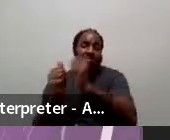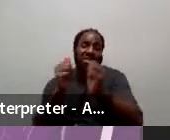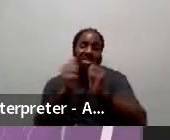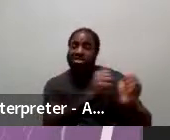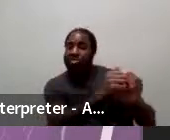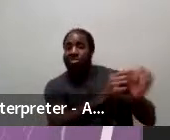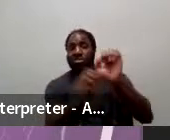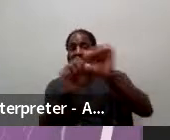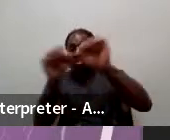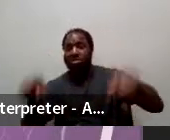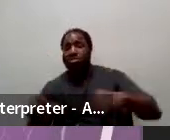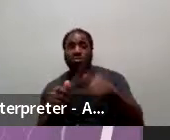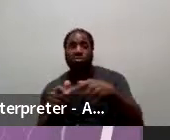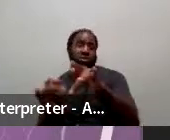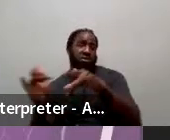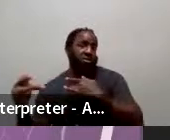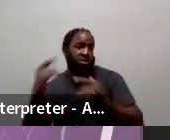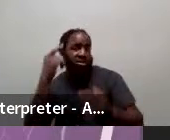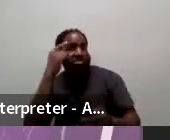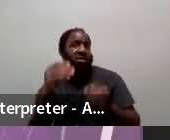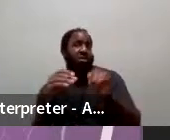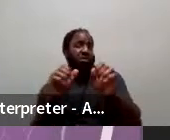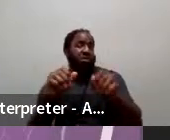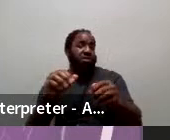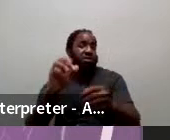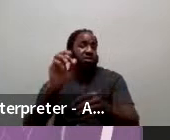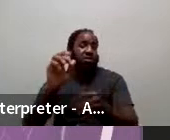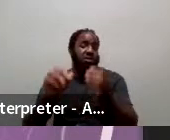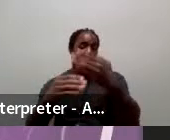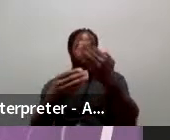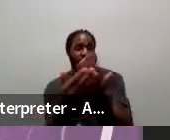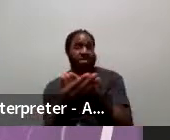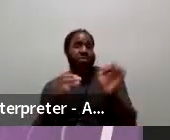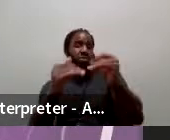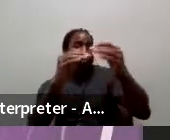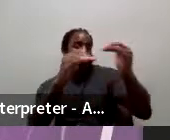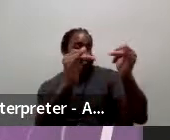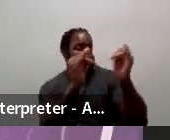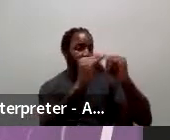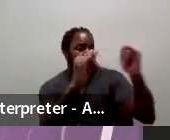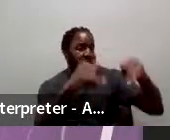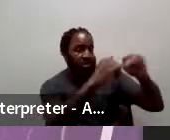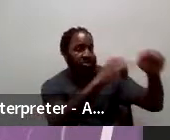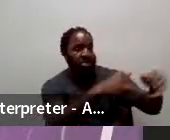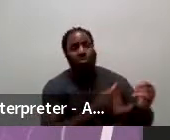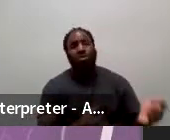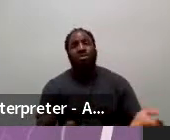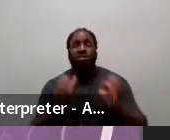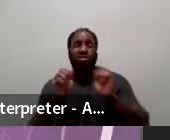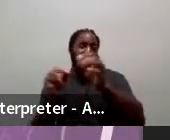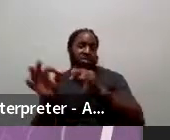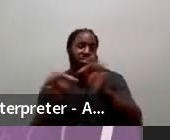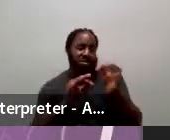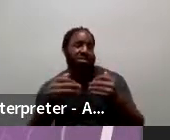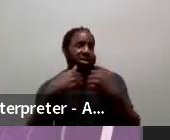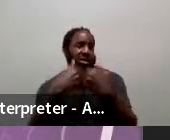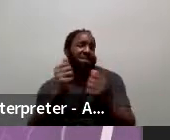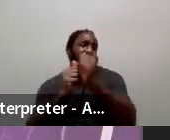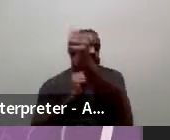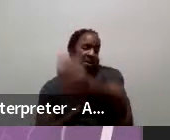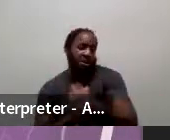station when you're considering rezonings, and you've stuck so narrowly to the adjacent lots? Can you explain how